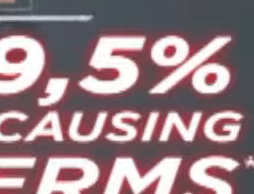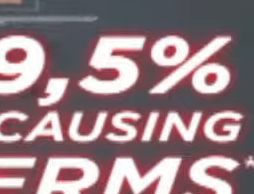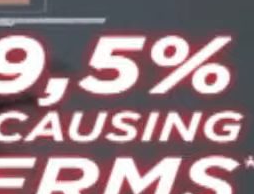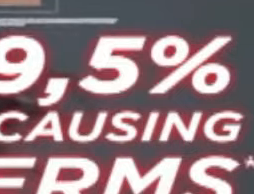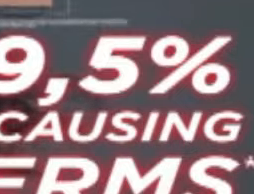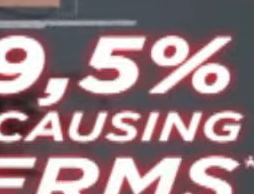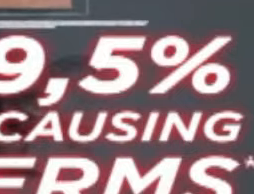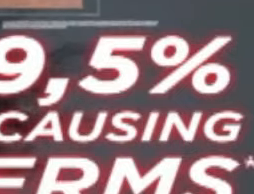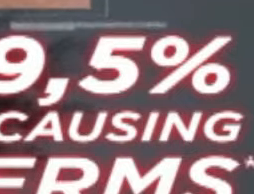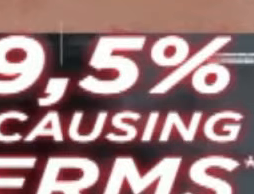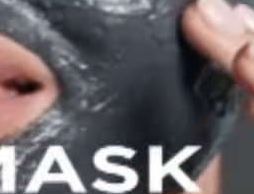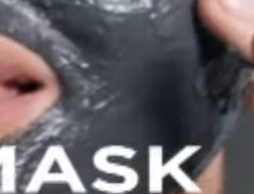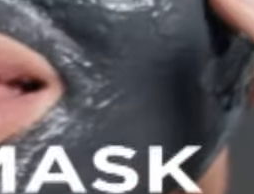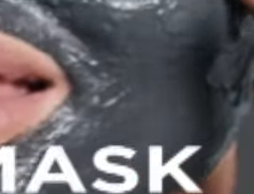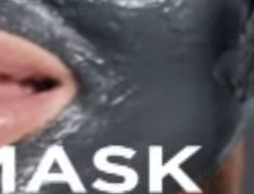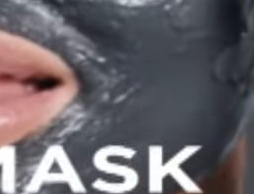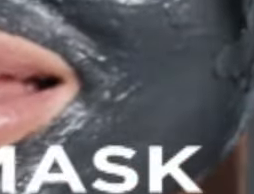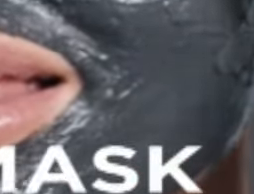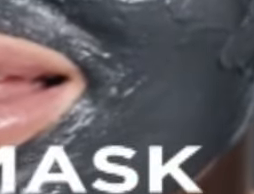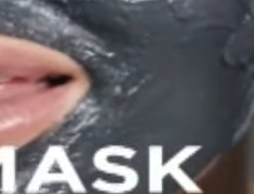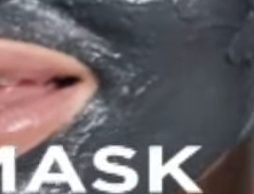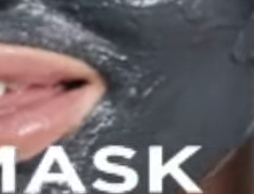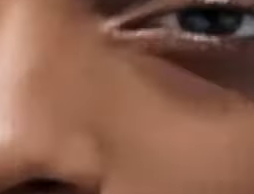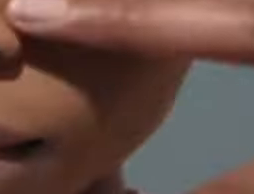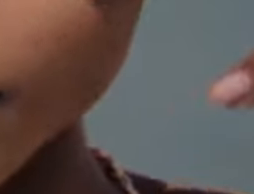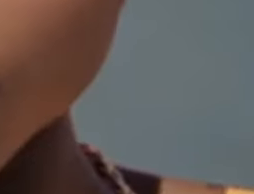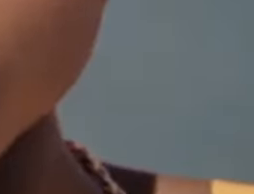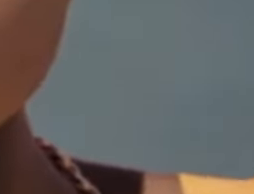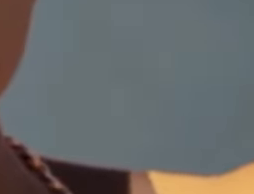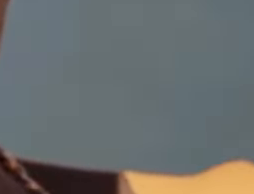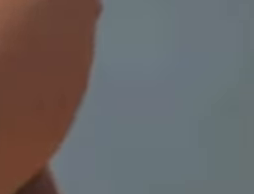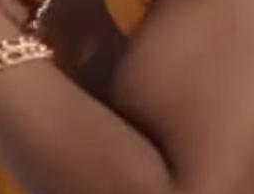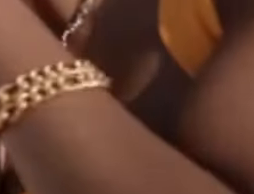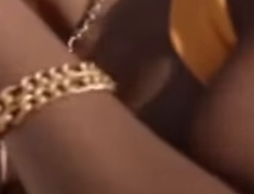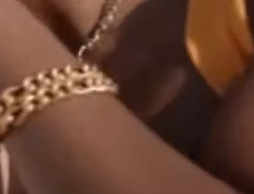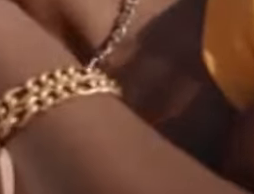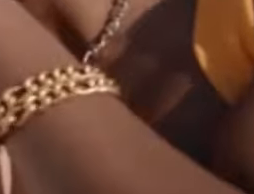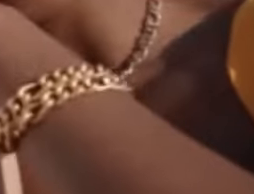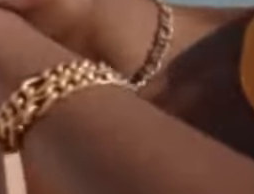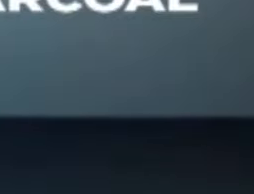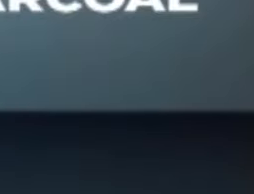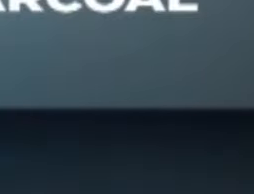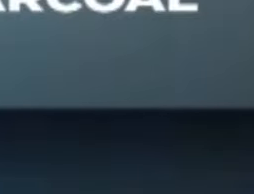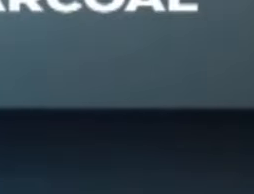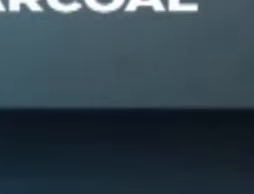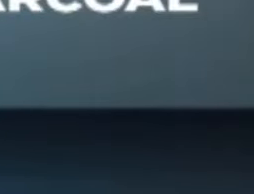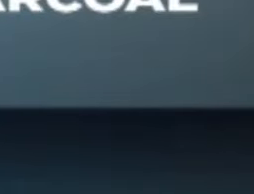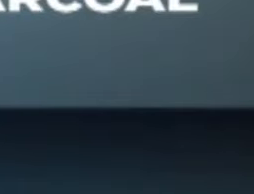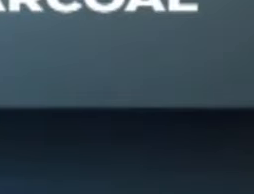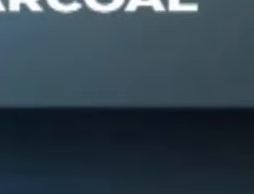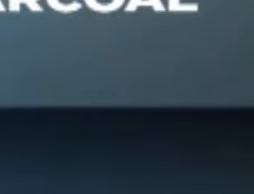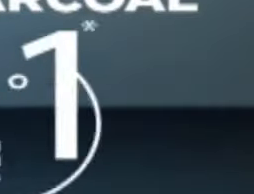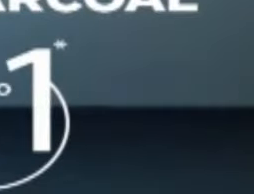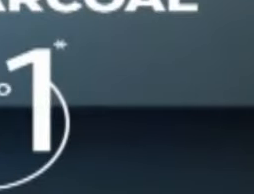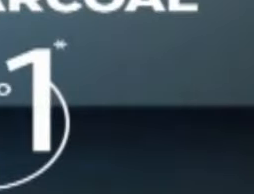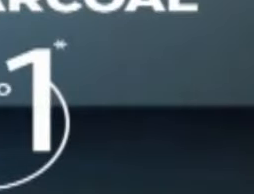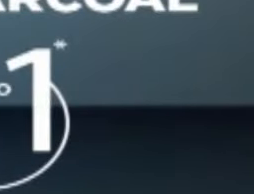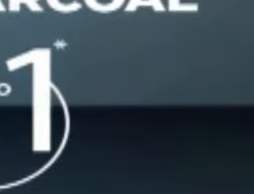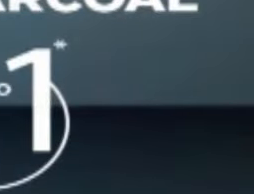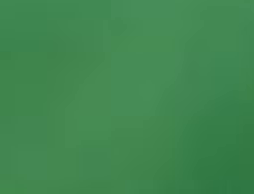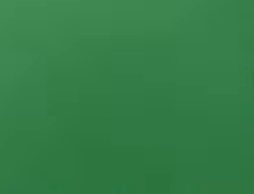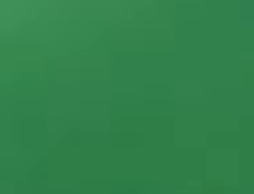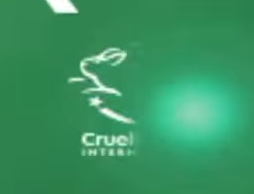germs by 99.5%. One product, three uses for a pure skin. Garnier Pure Active 3-in-1 Charcoal, number one